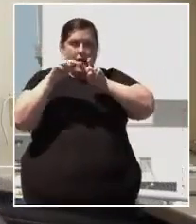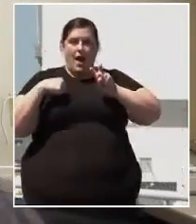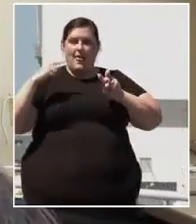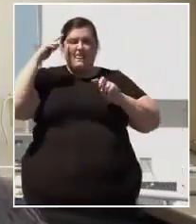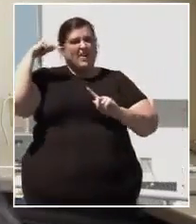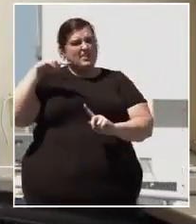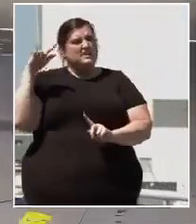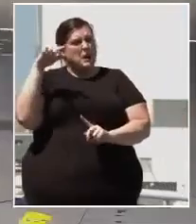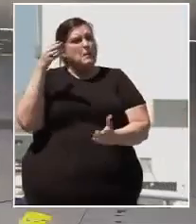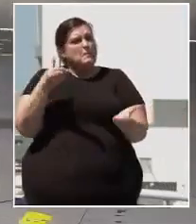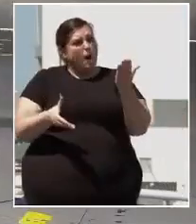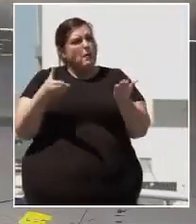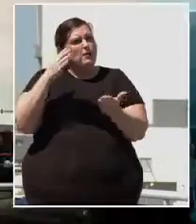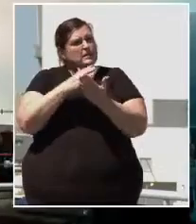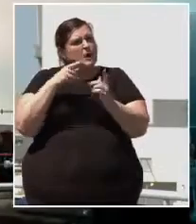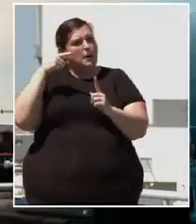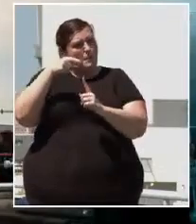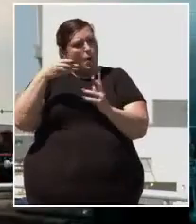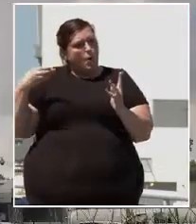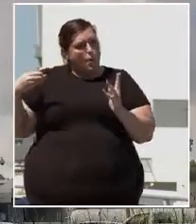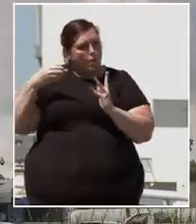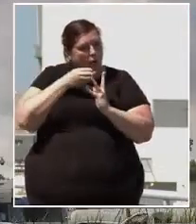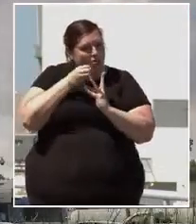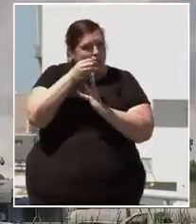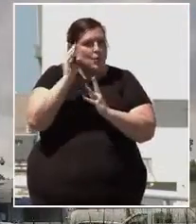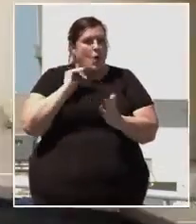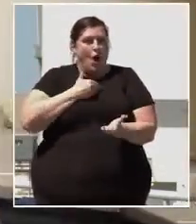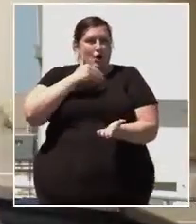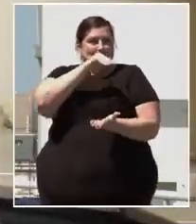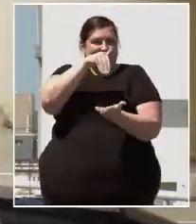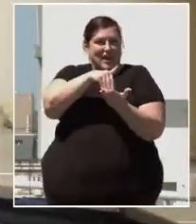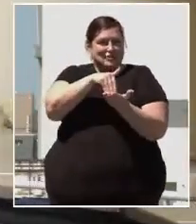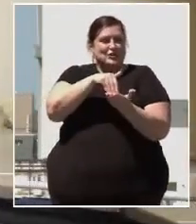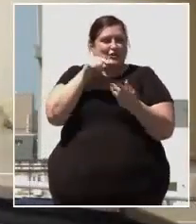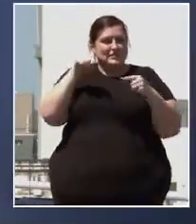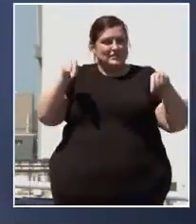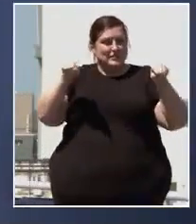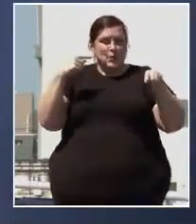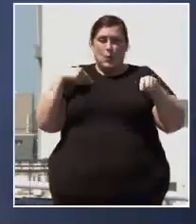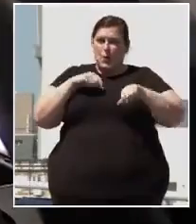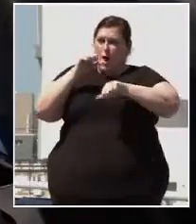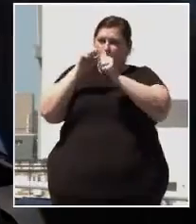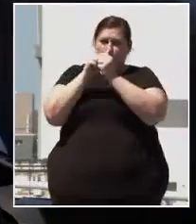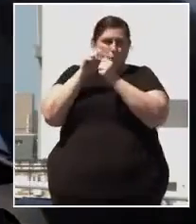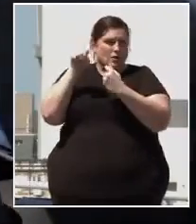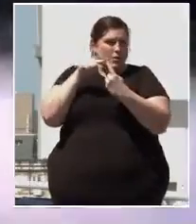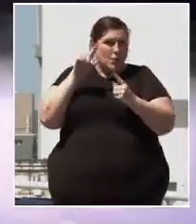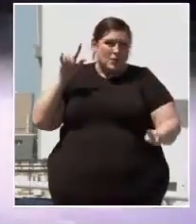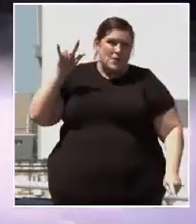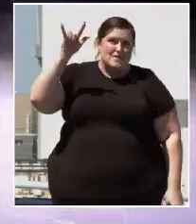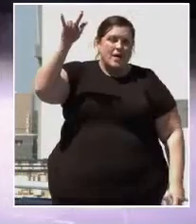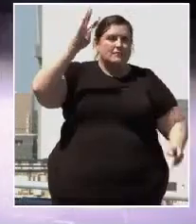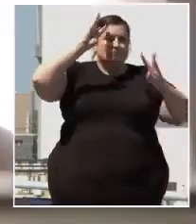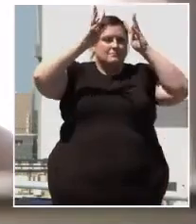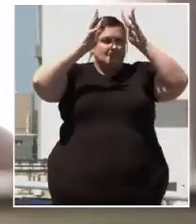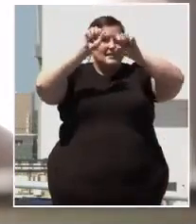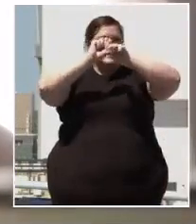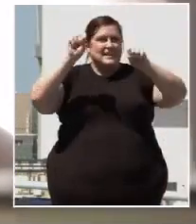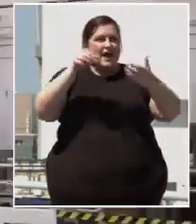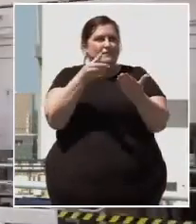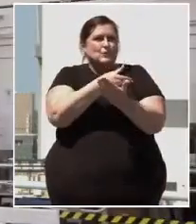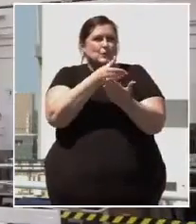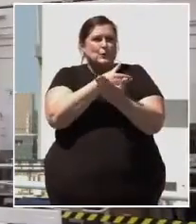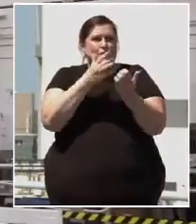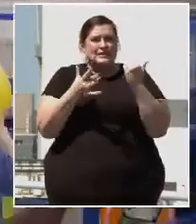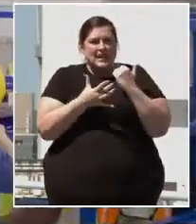airplane probably at some point passed through many of our centers we are with you when you fly we we are coming up with safer newer